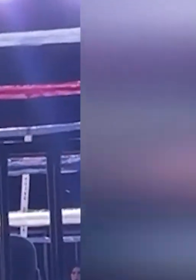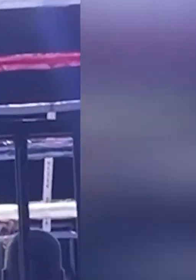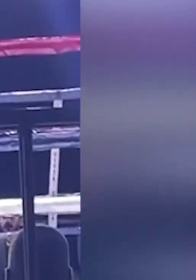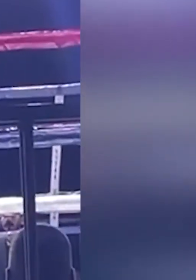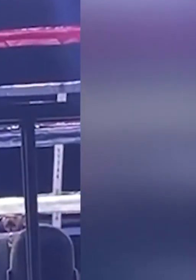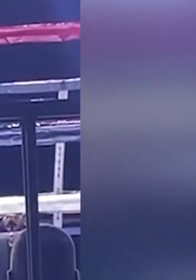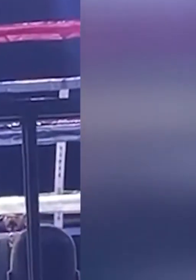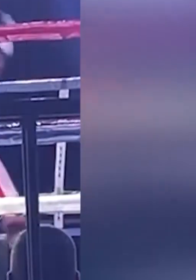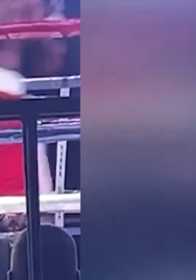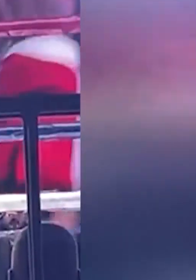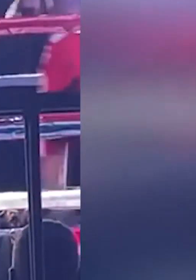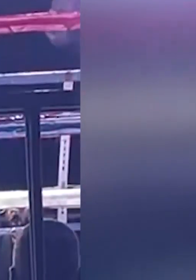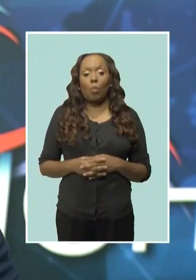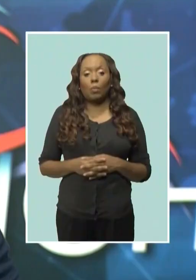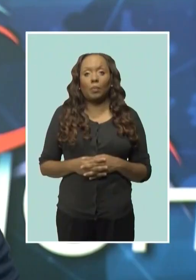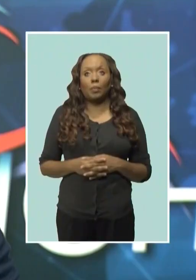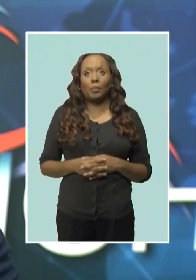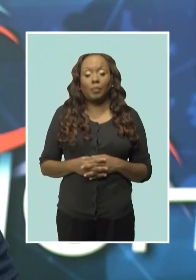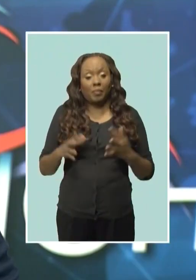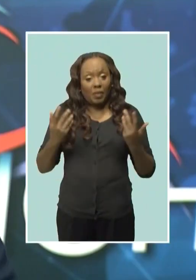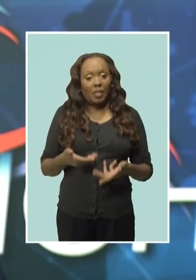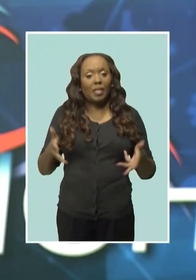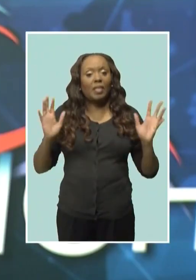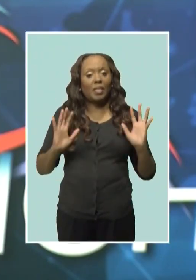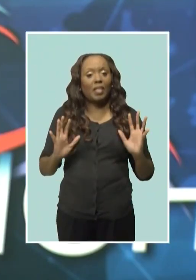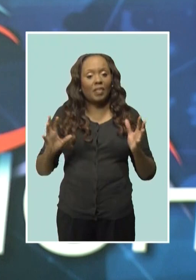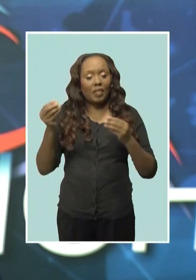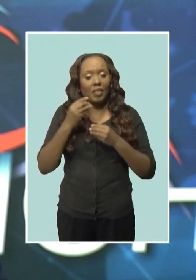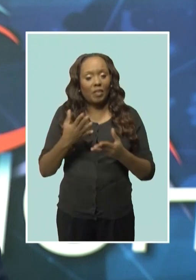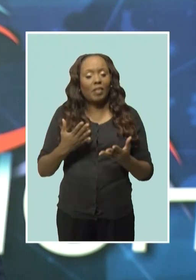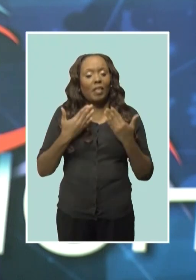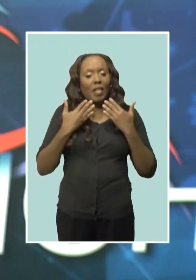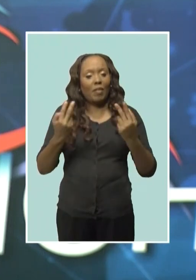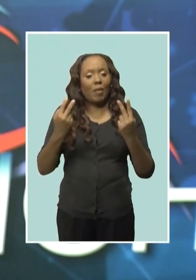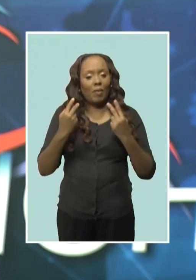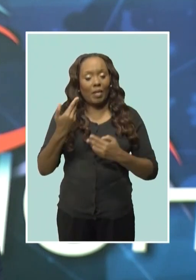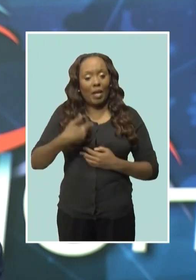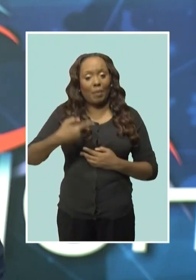Goodrich-Boyce, CBC Sports. And that's our time tonight. Thank you for spending